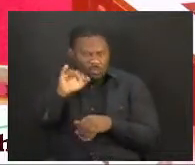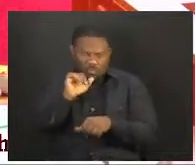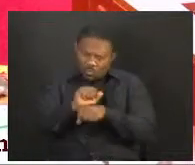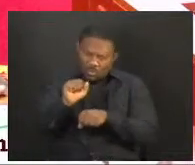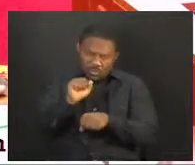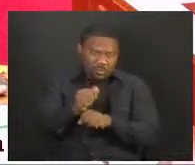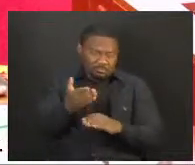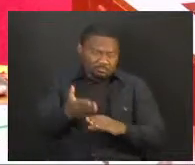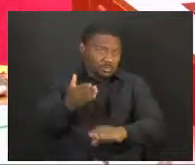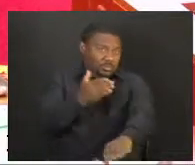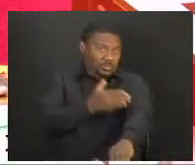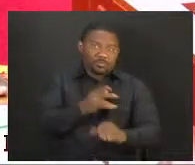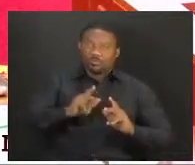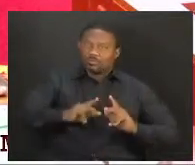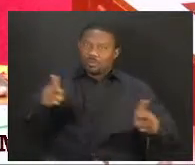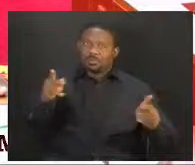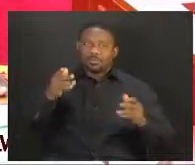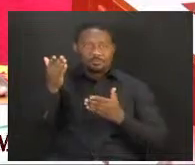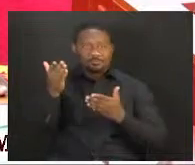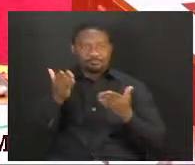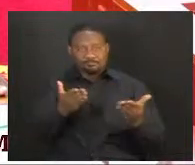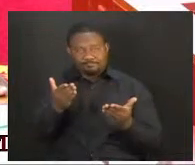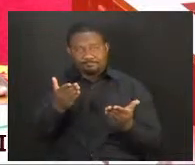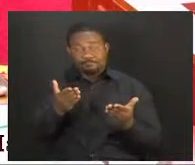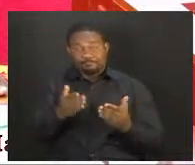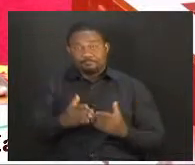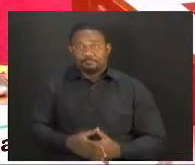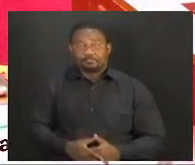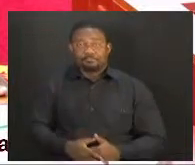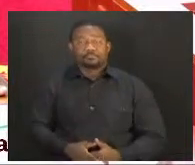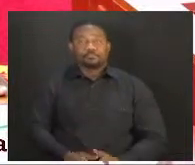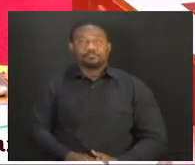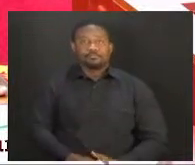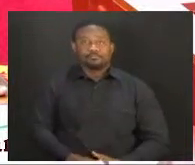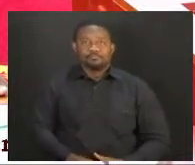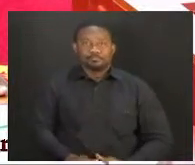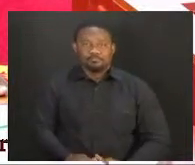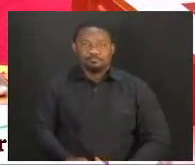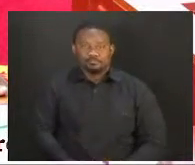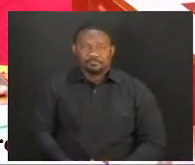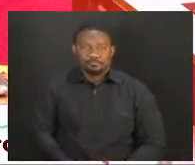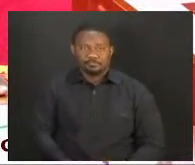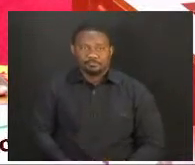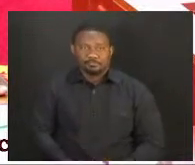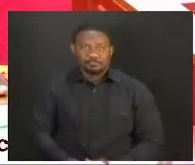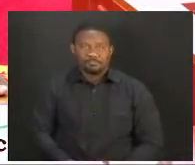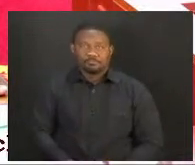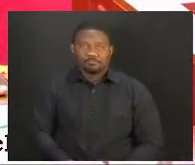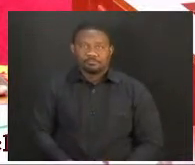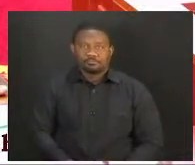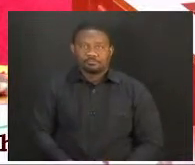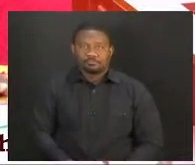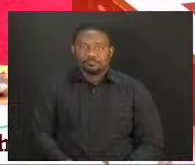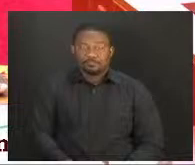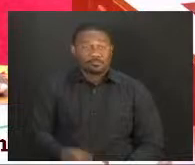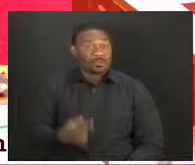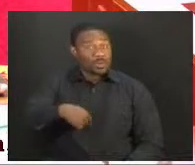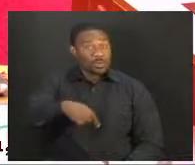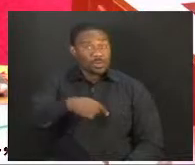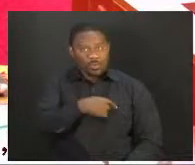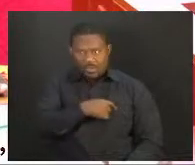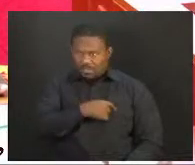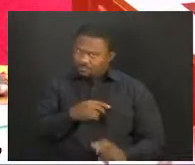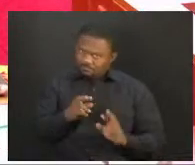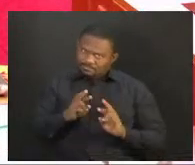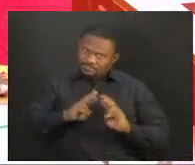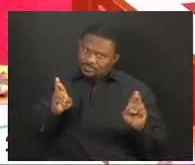public service to our people in a cost-effective manner. Mr. Speaker, we remain steadfast